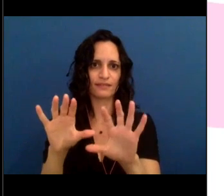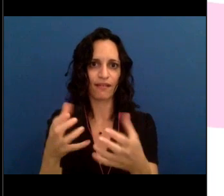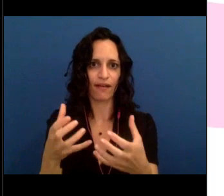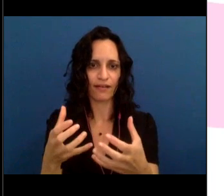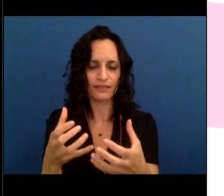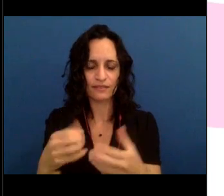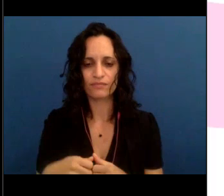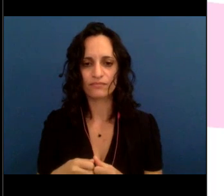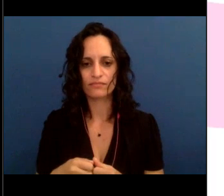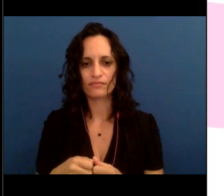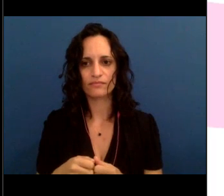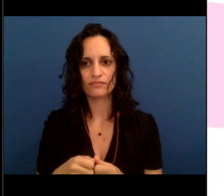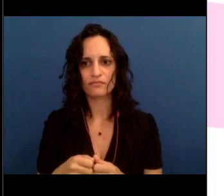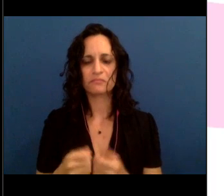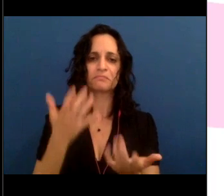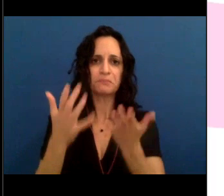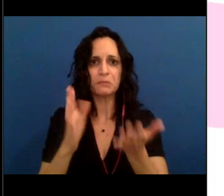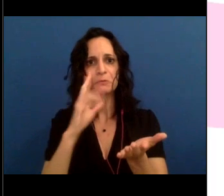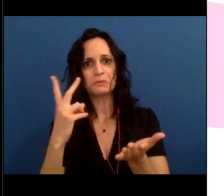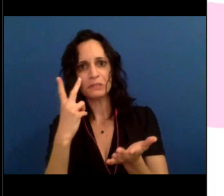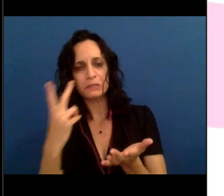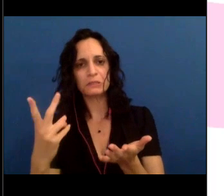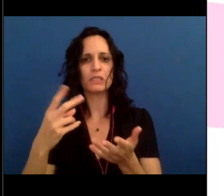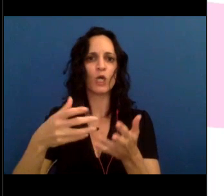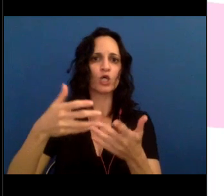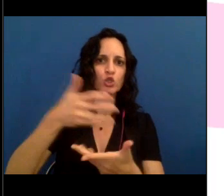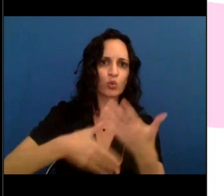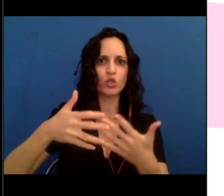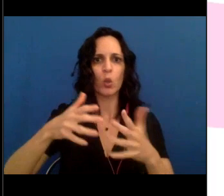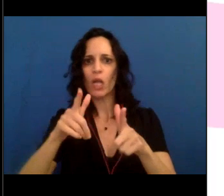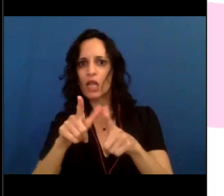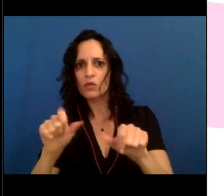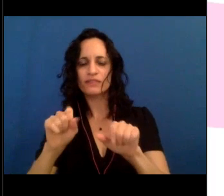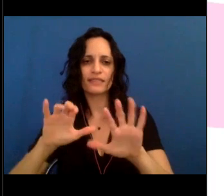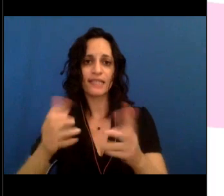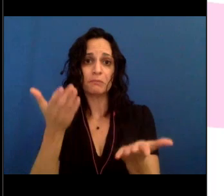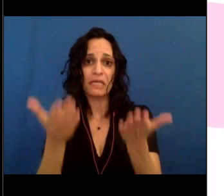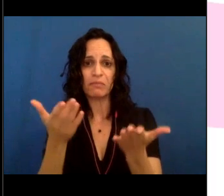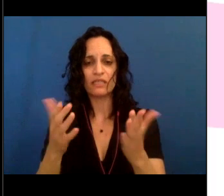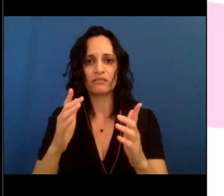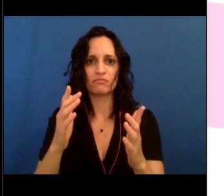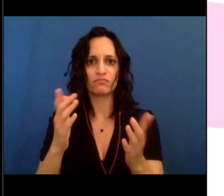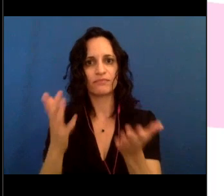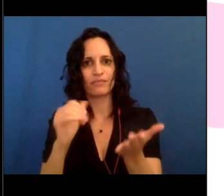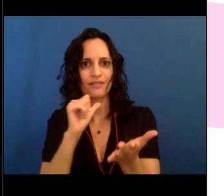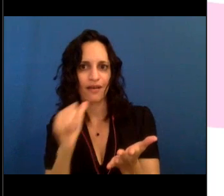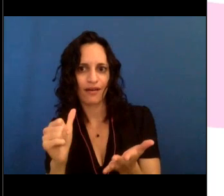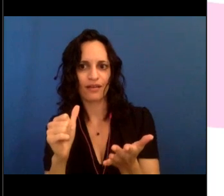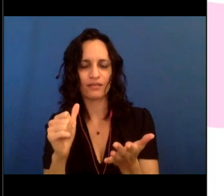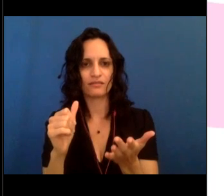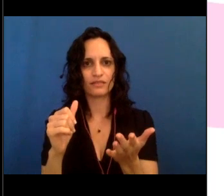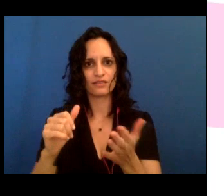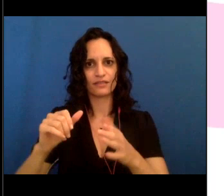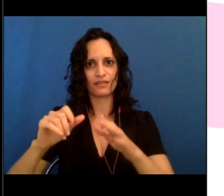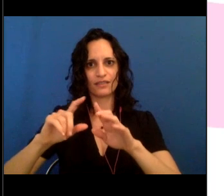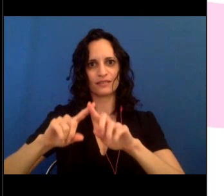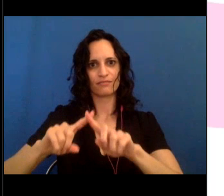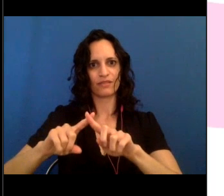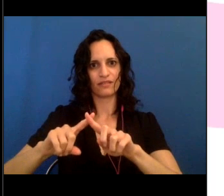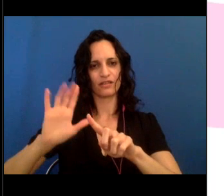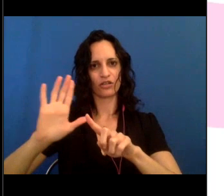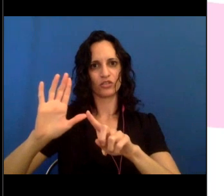of potentially a sociolinguistics course. But even then, maybe not, depending on what the paradigm one is working from